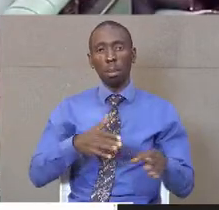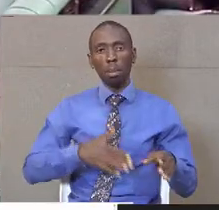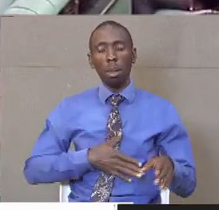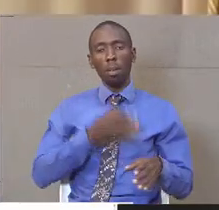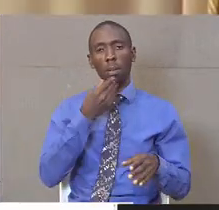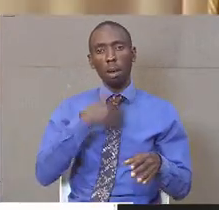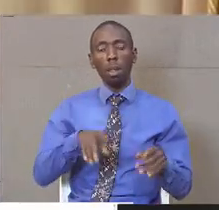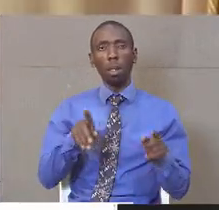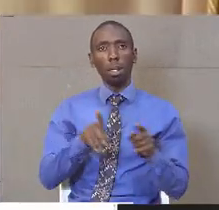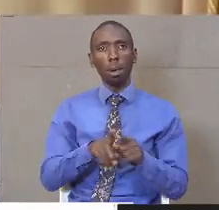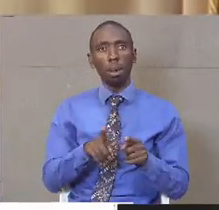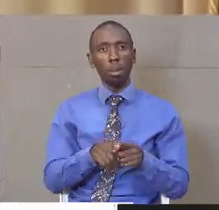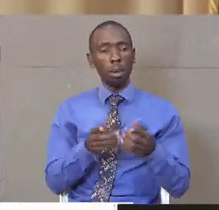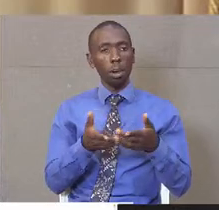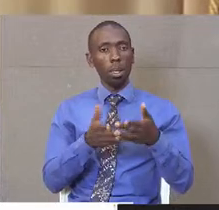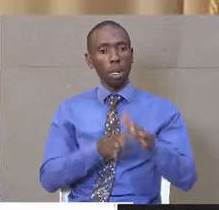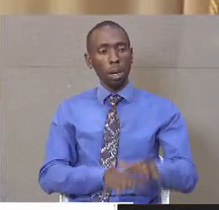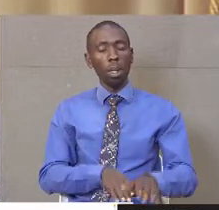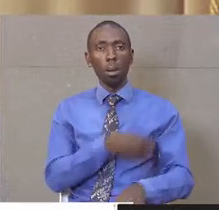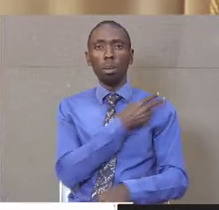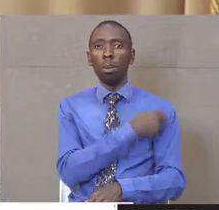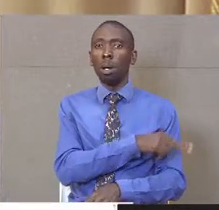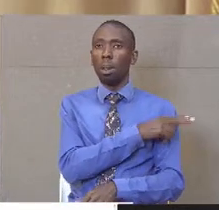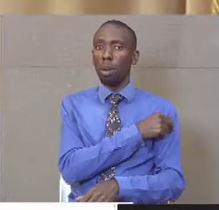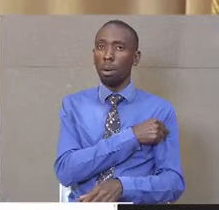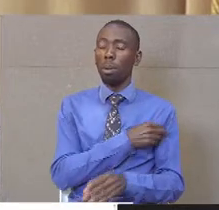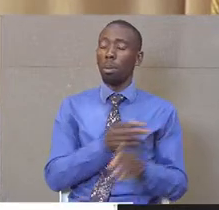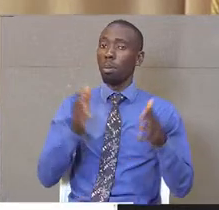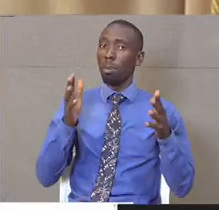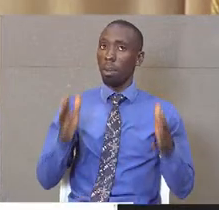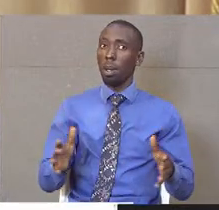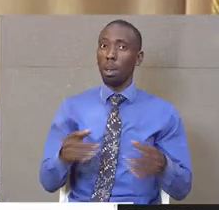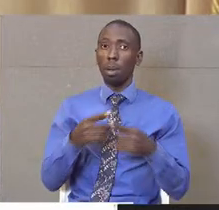died in Murago, but